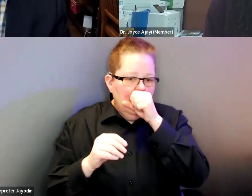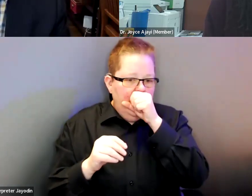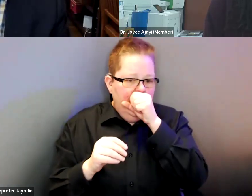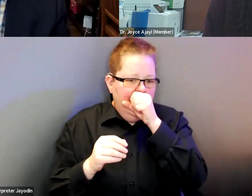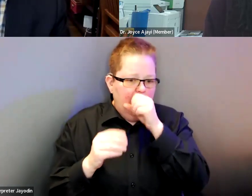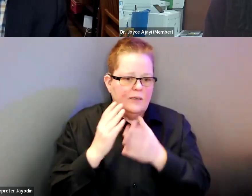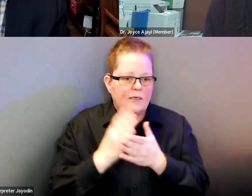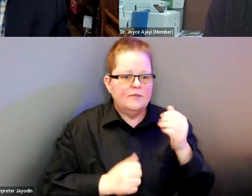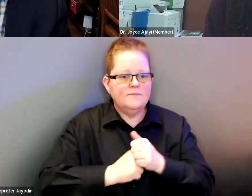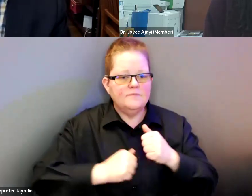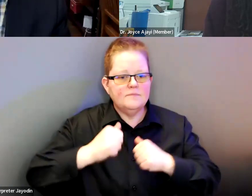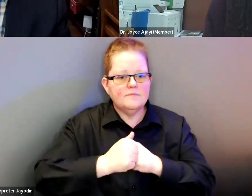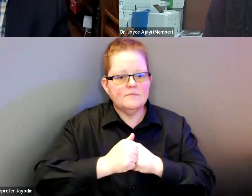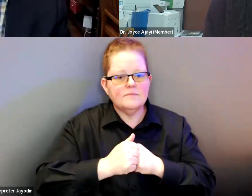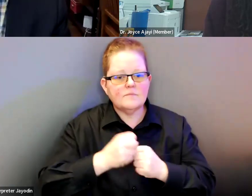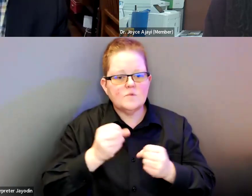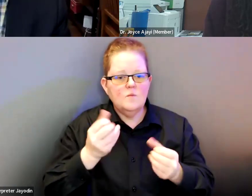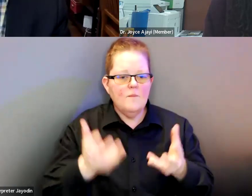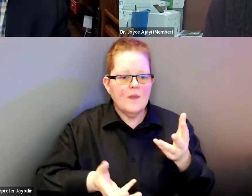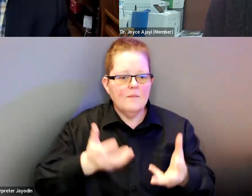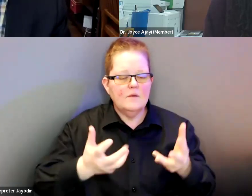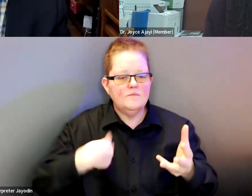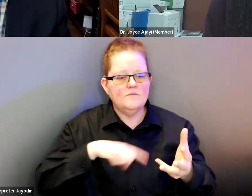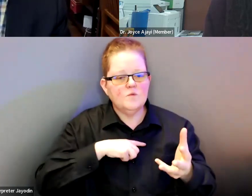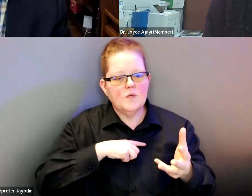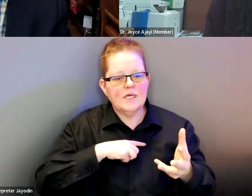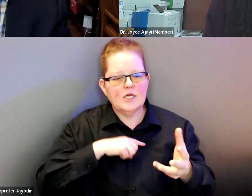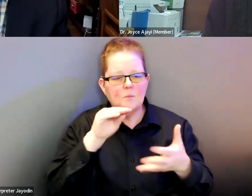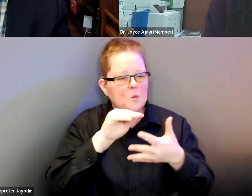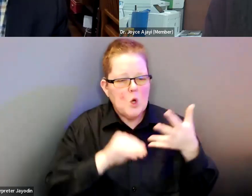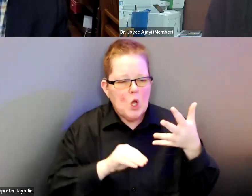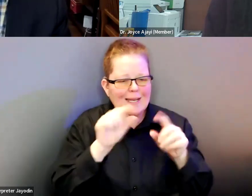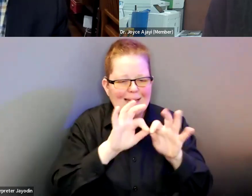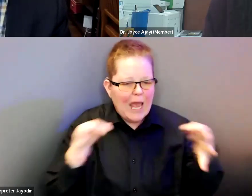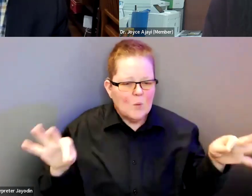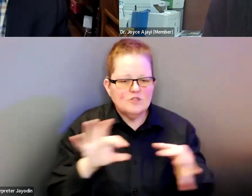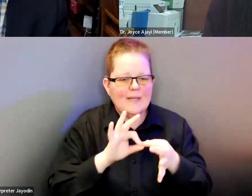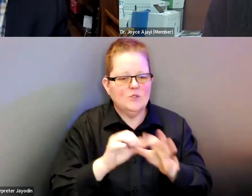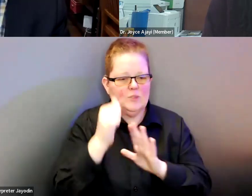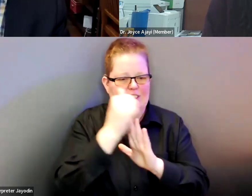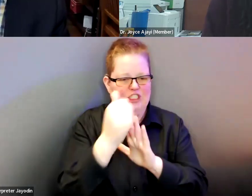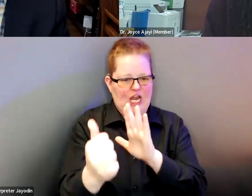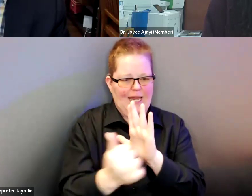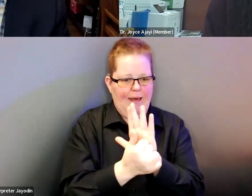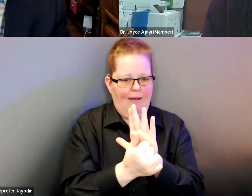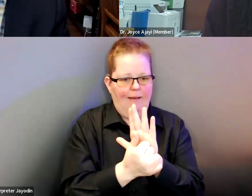I would say maybe we could put in the language something about the agenda, because there are times where you have a